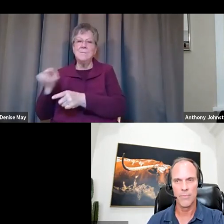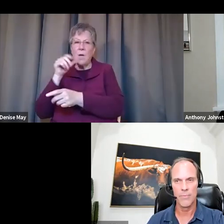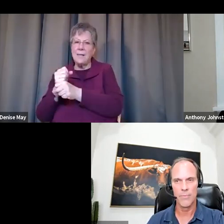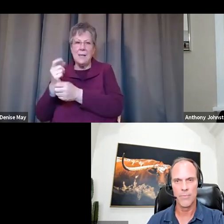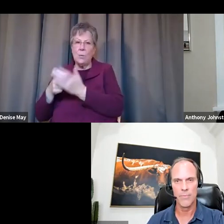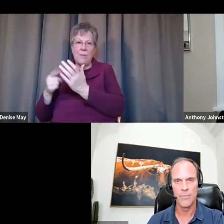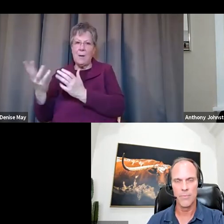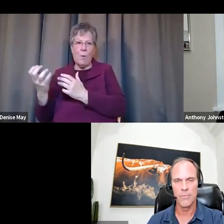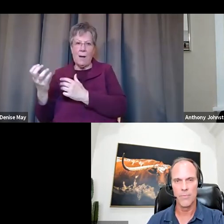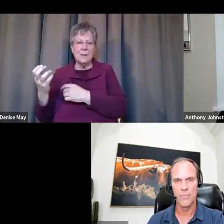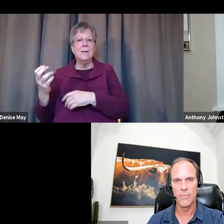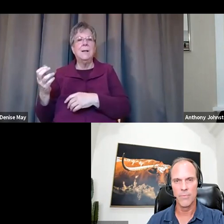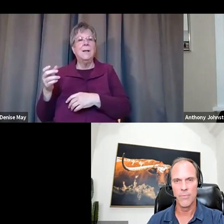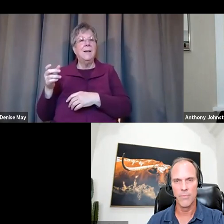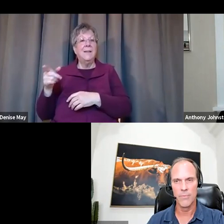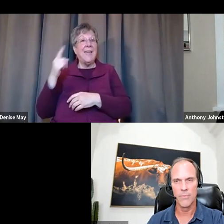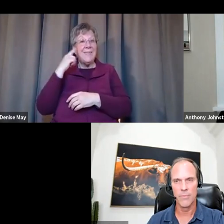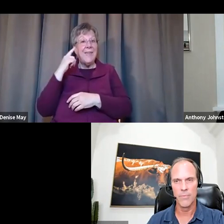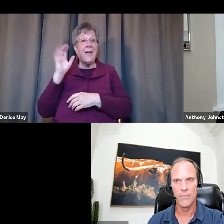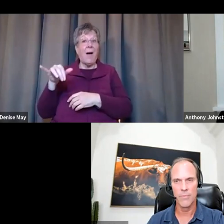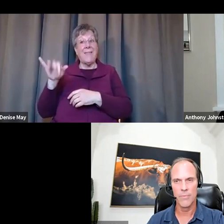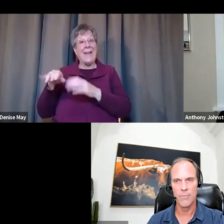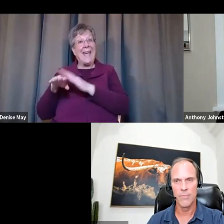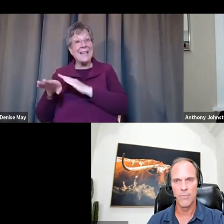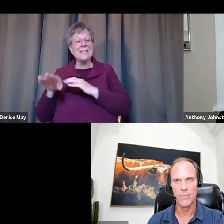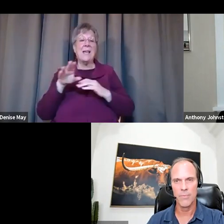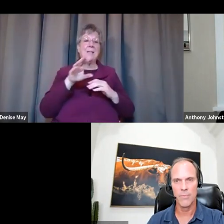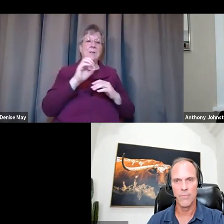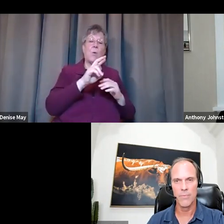problems and they don't have to run a campaign anymore, and they're going to get bitten by that too.